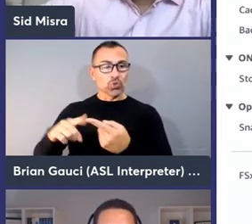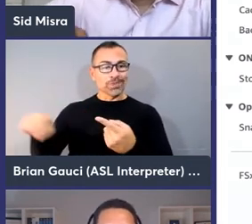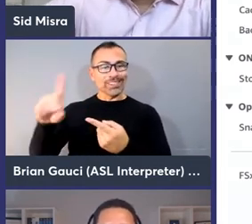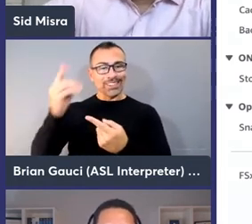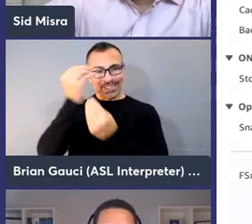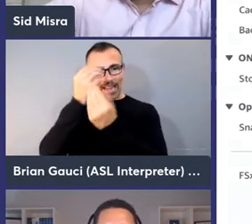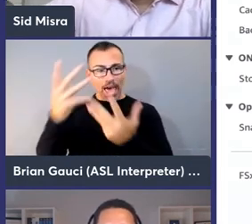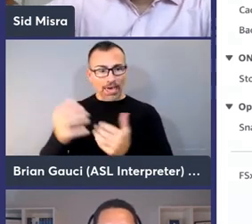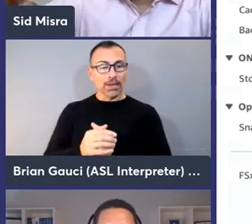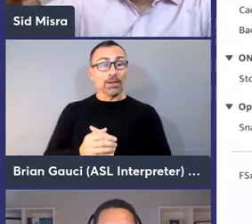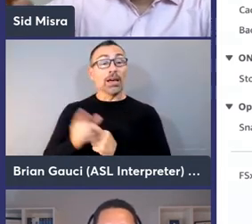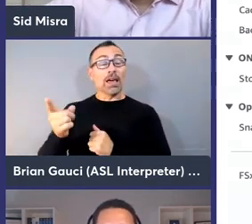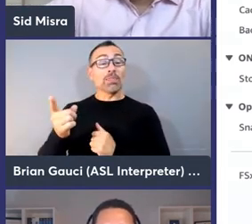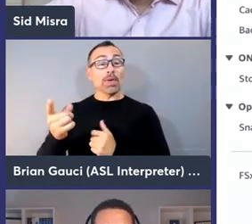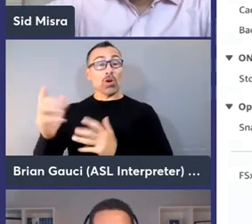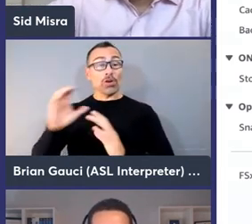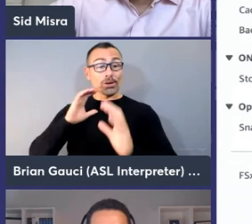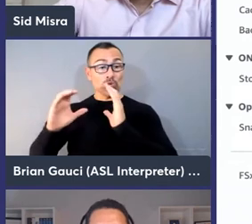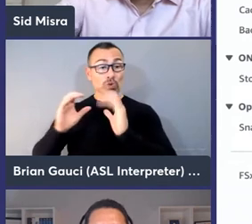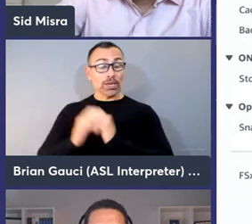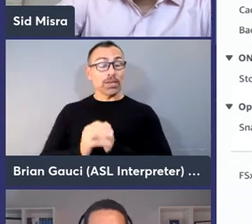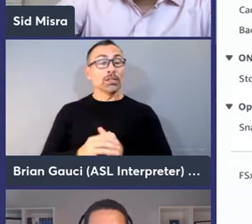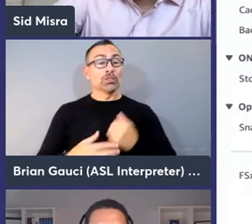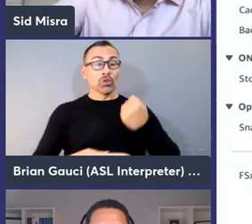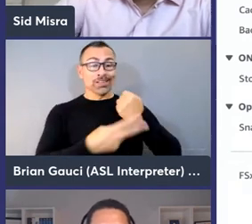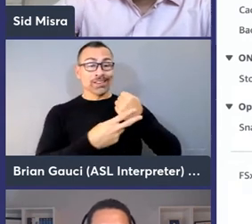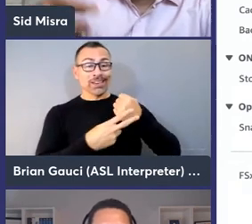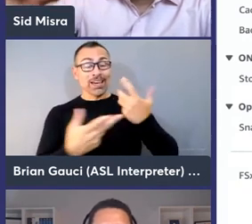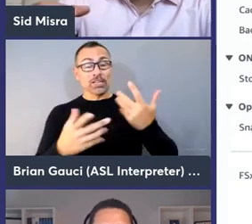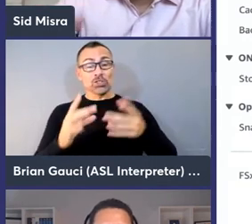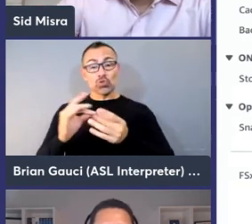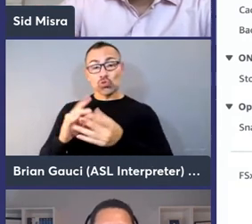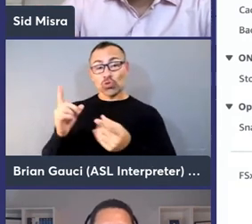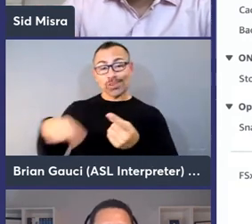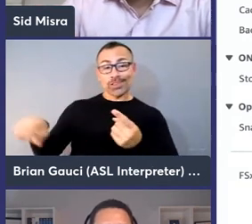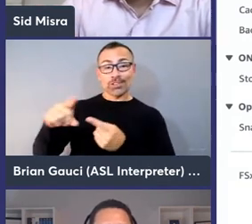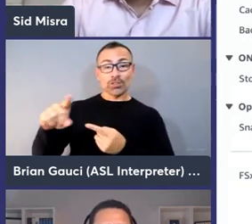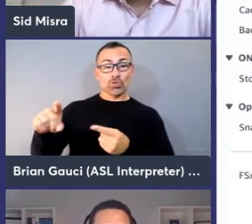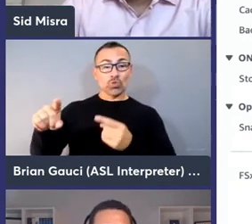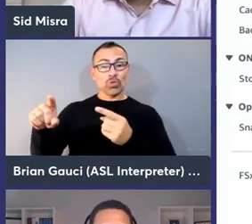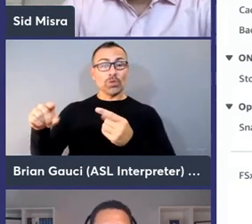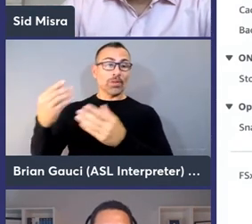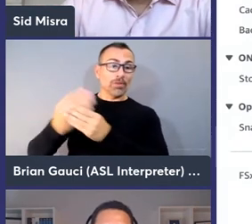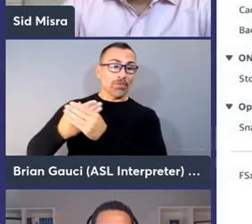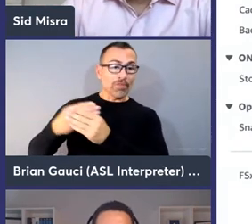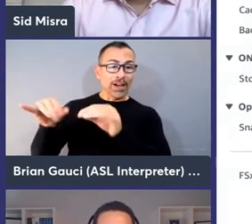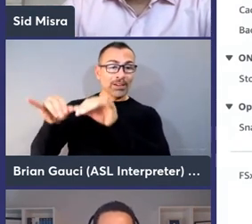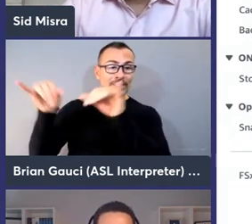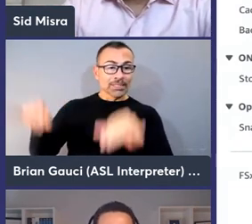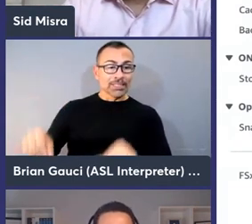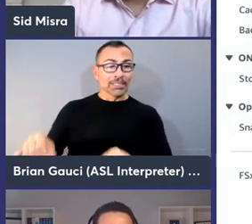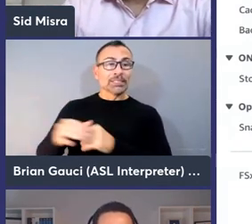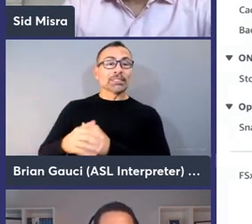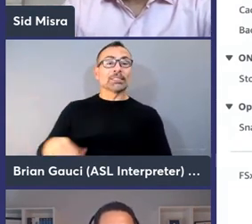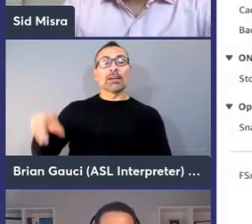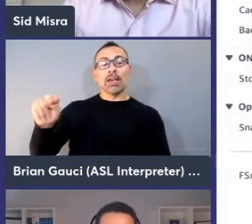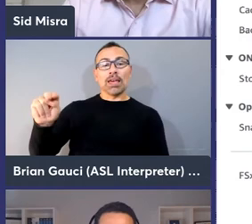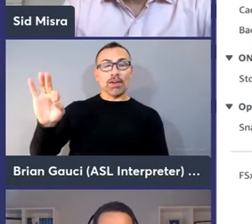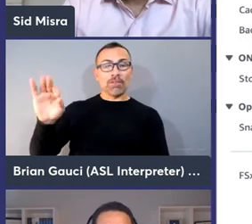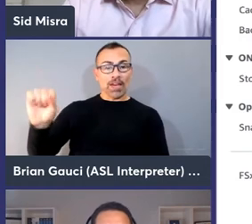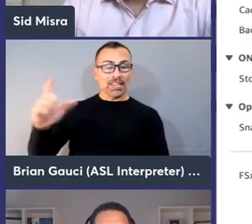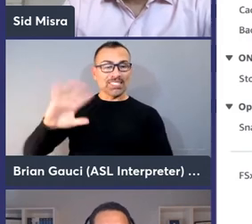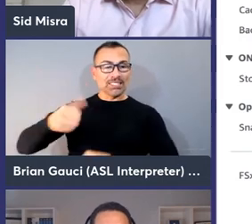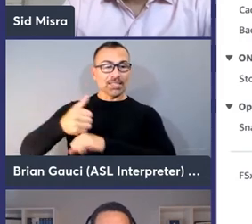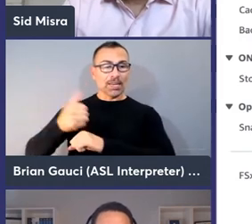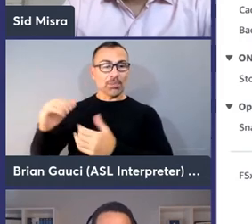to my file systems, these NFS file systems, and building these links. Cool. So it's using NFS3 to establish a